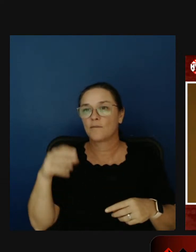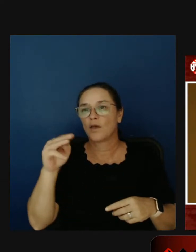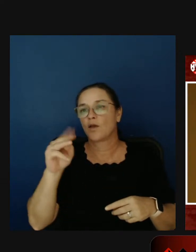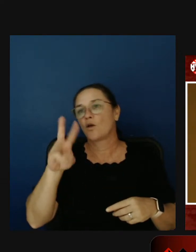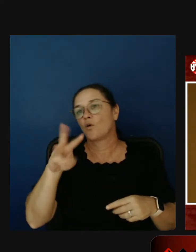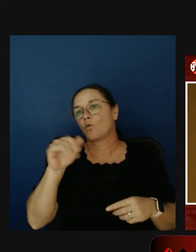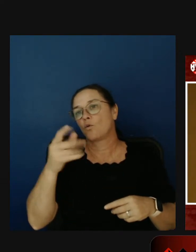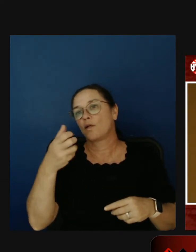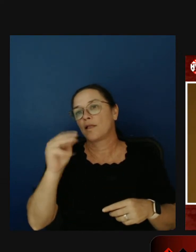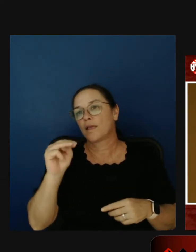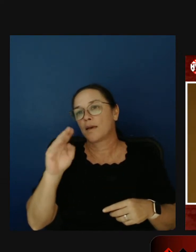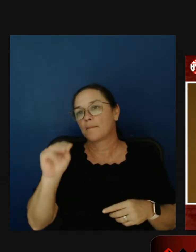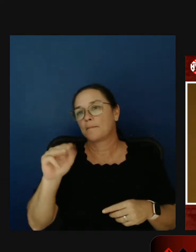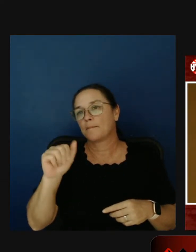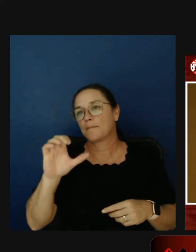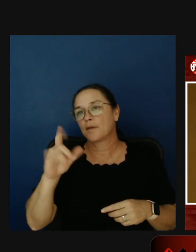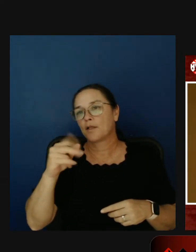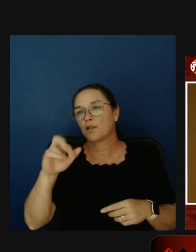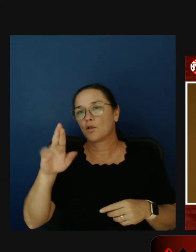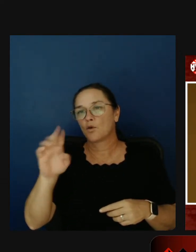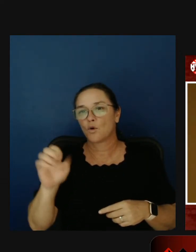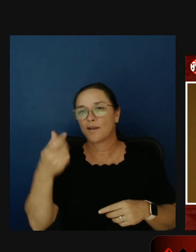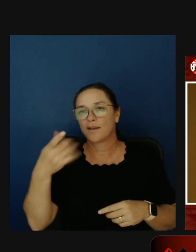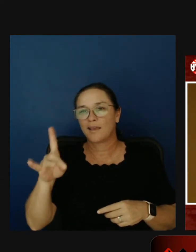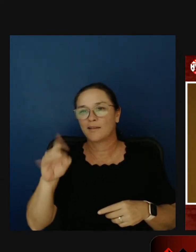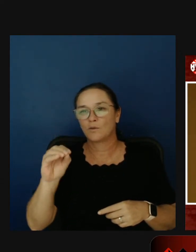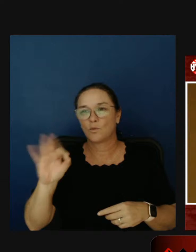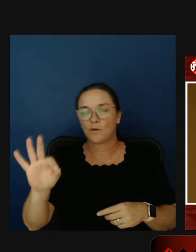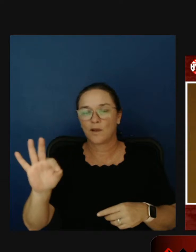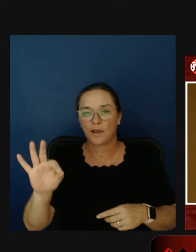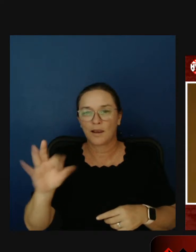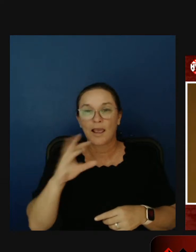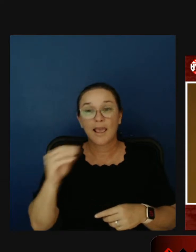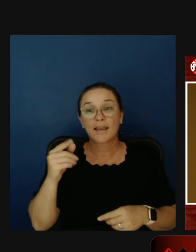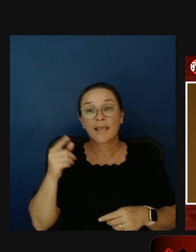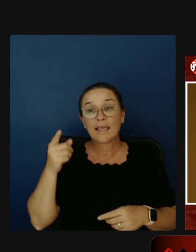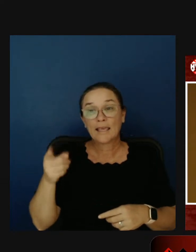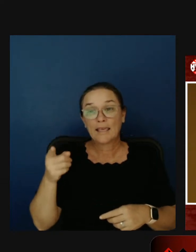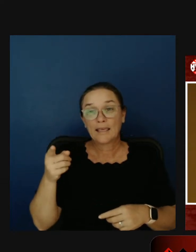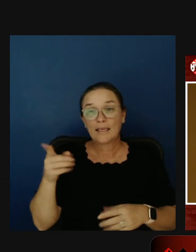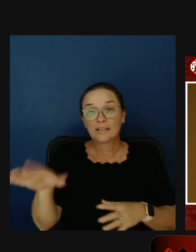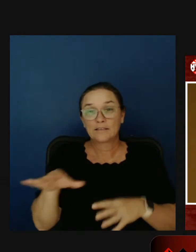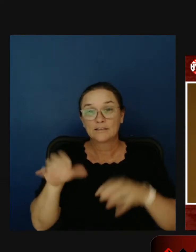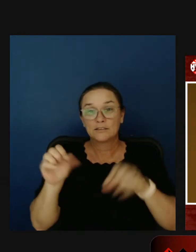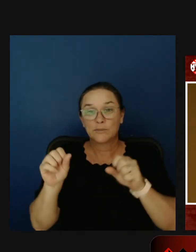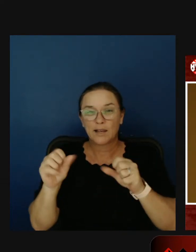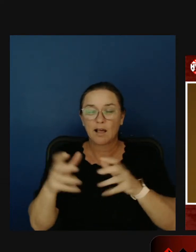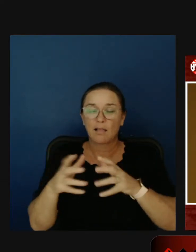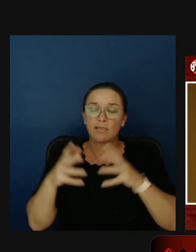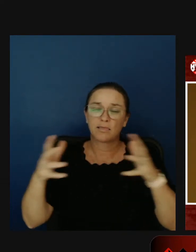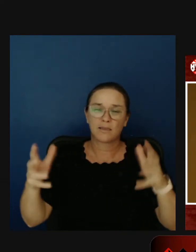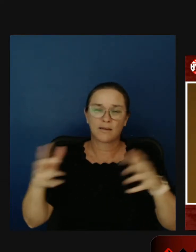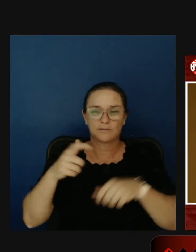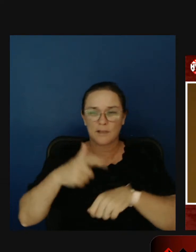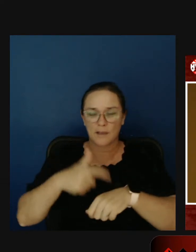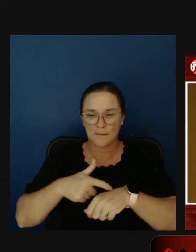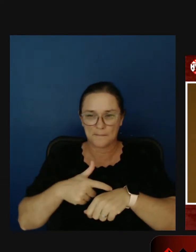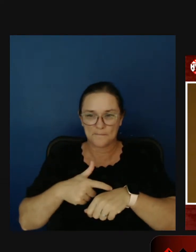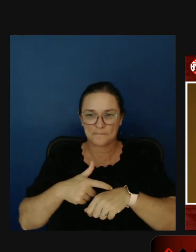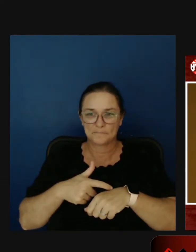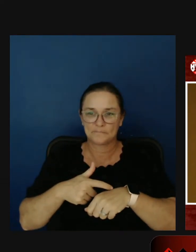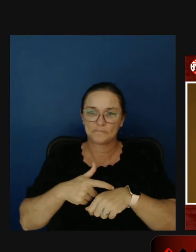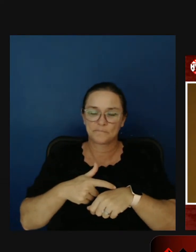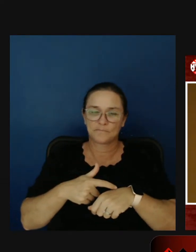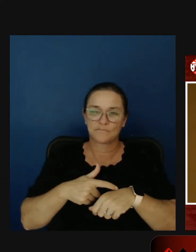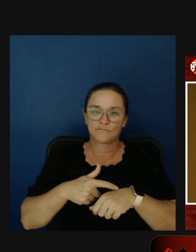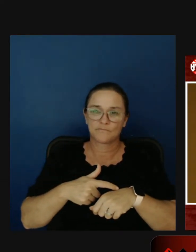put out in 1809. And he spent a huge amount of time, or at